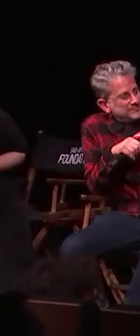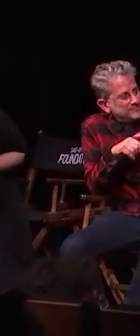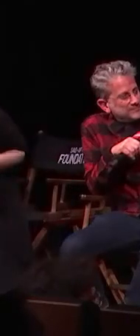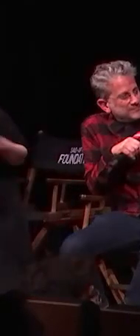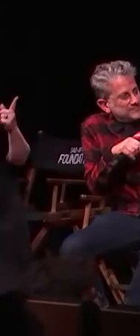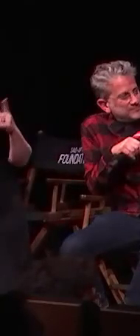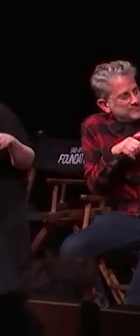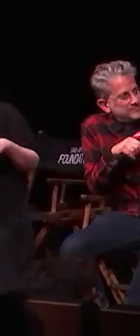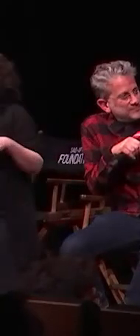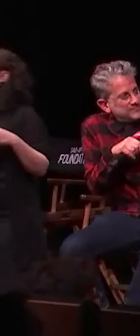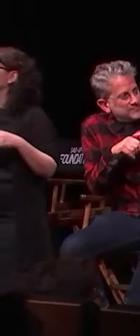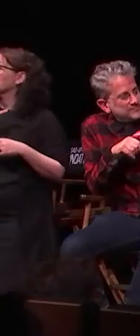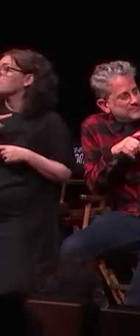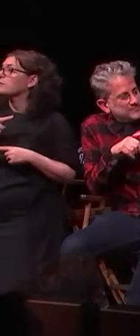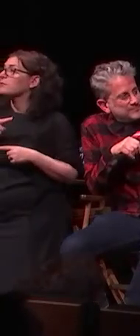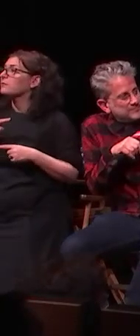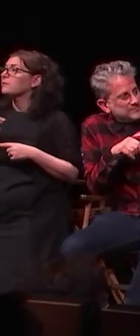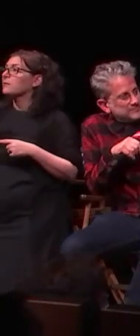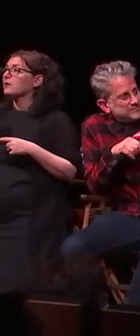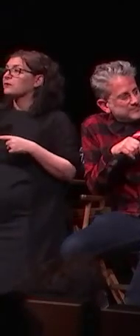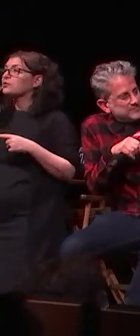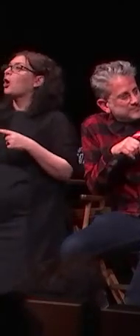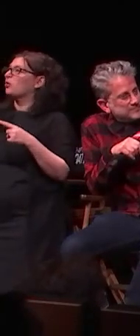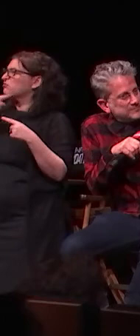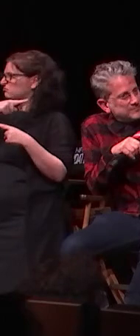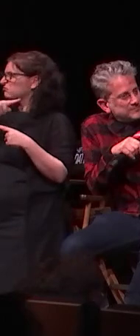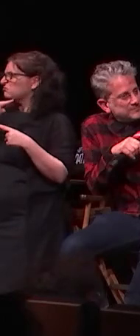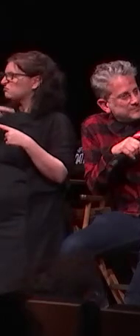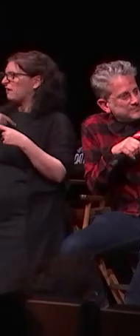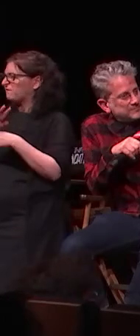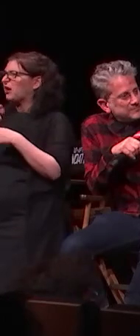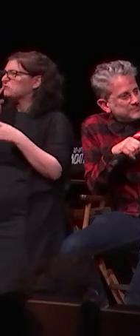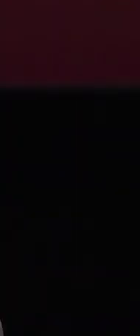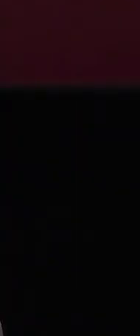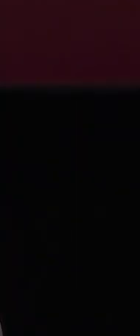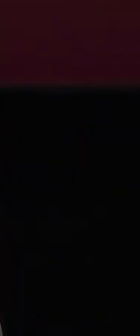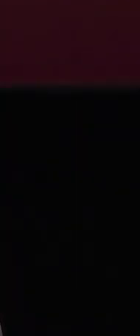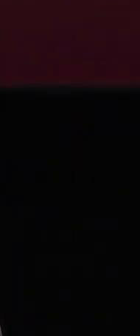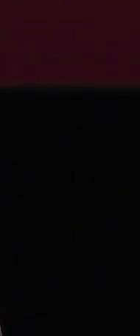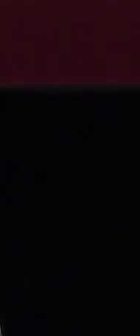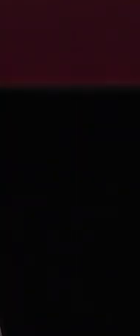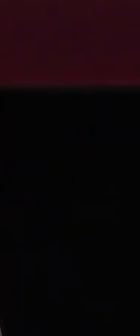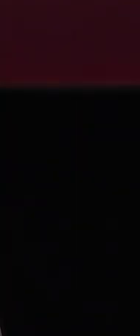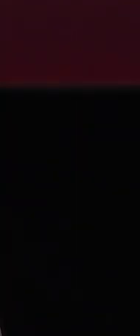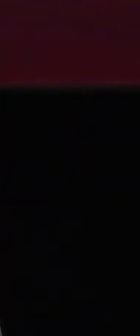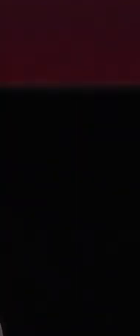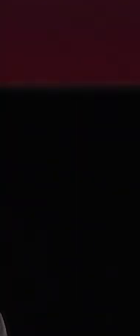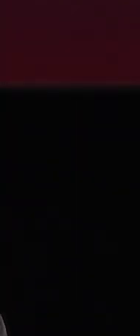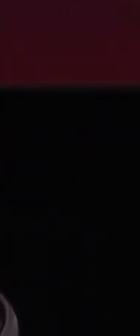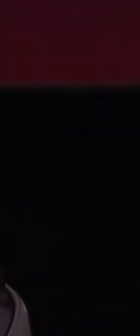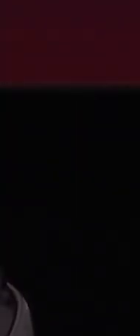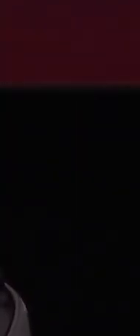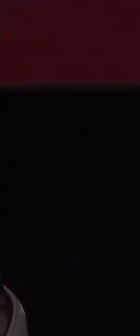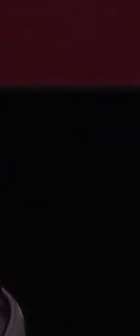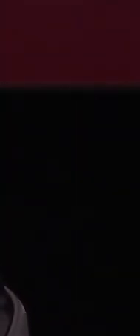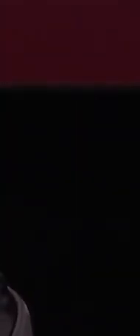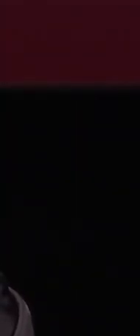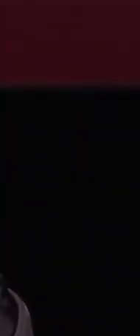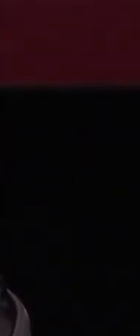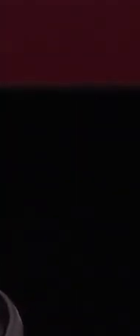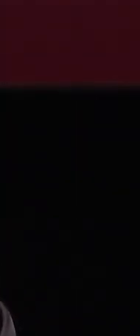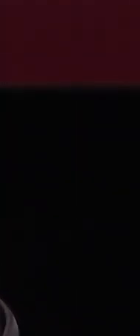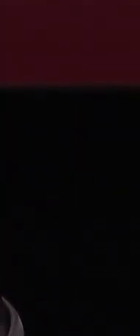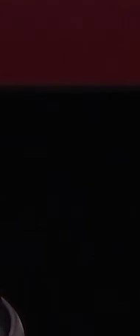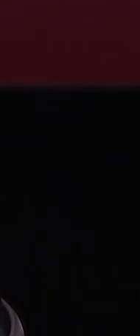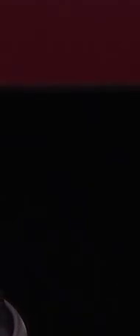So Mariachi Madness is going around in festivals. It will next be shown at the Chicago Latino Film Festival in